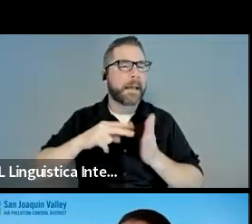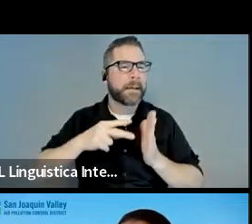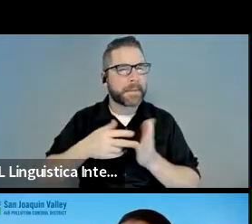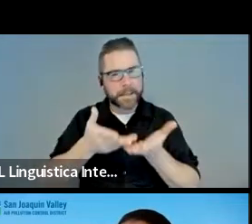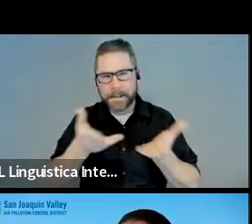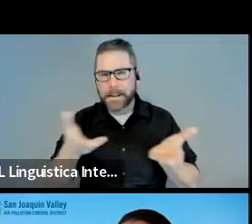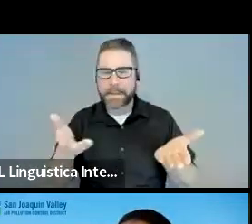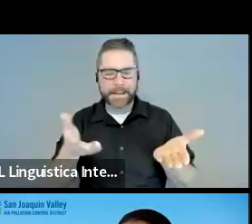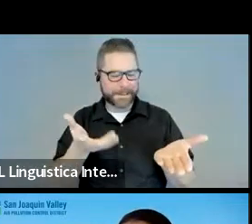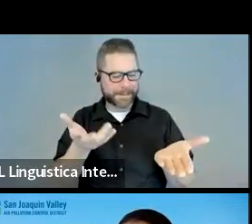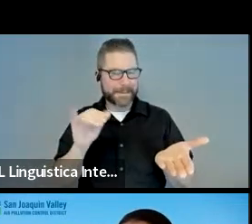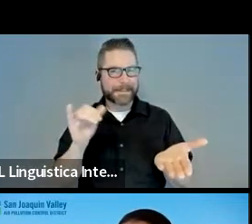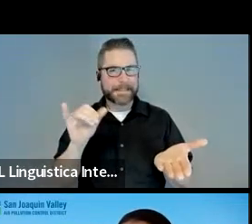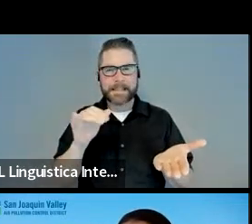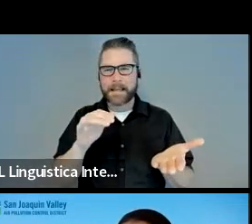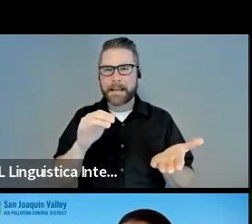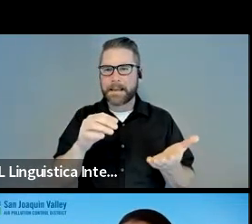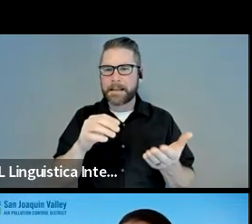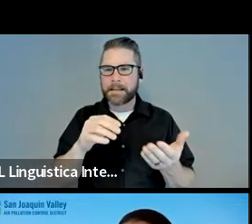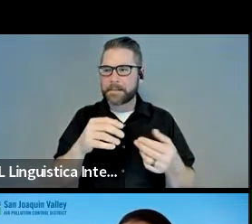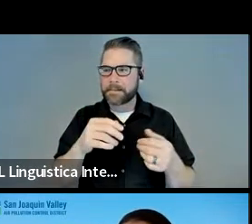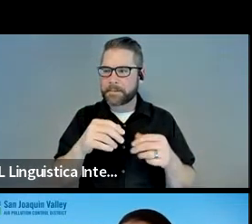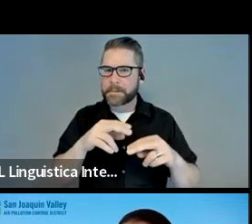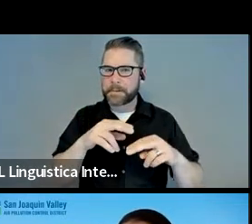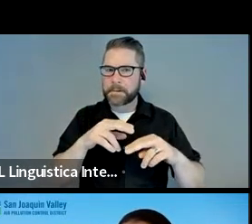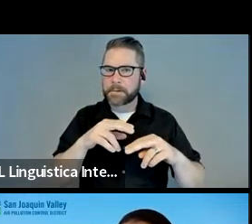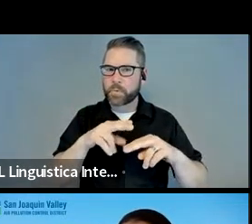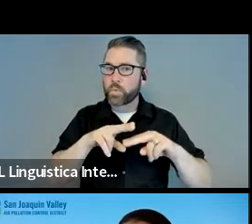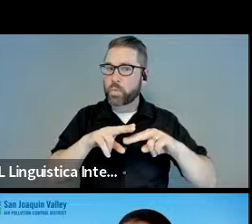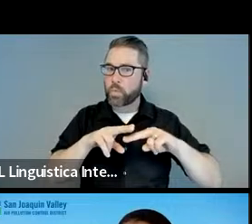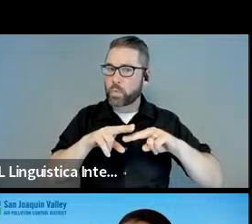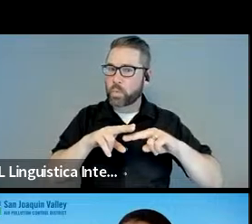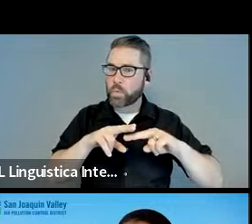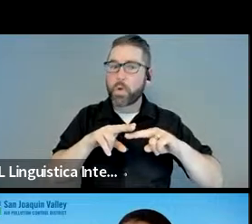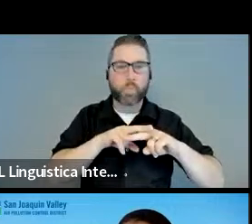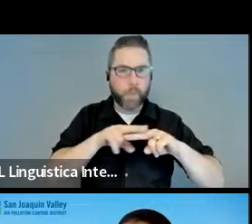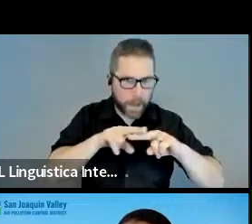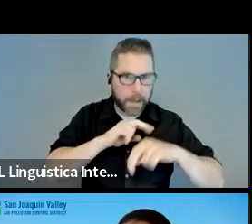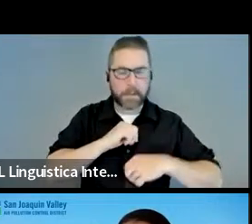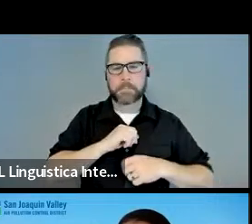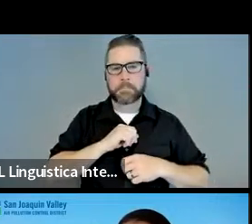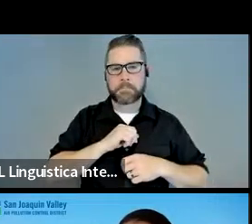areas, whereas rail, the port,